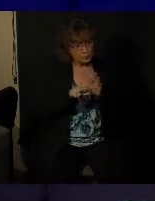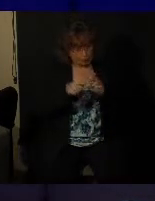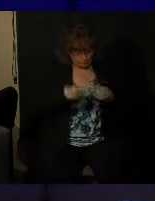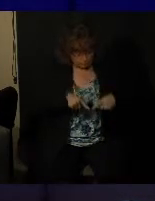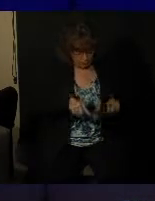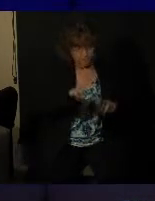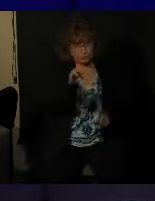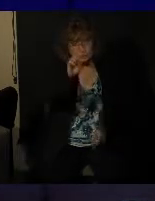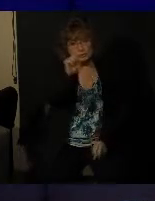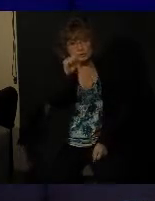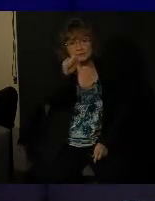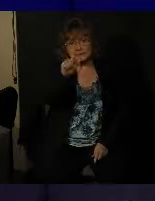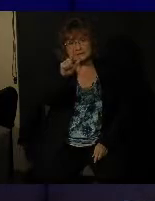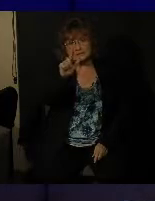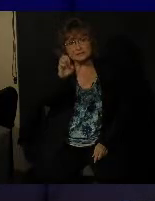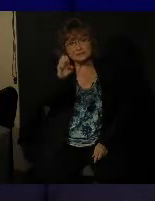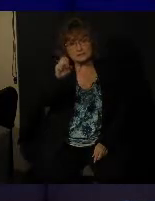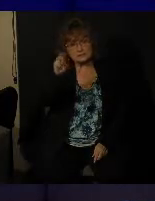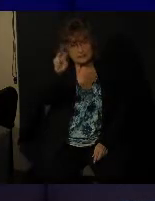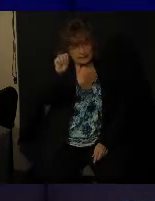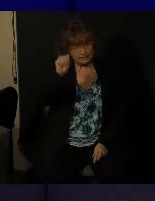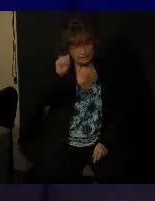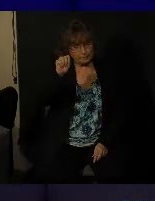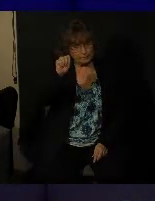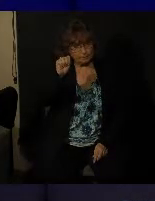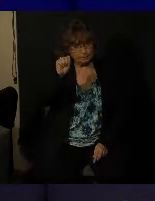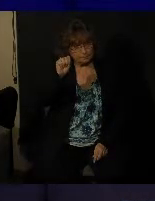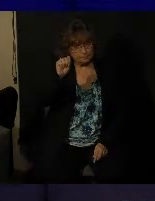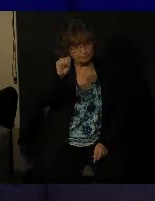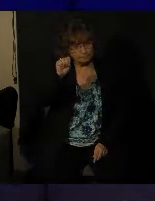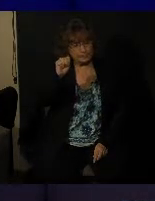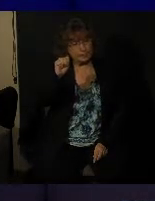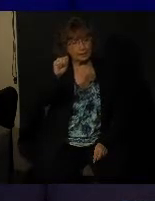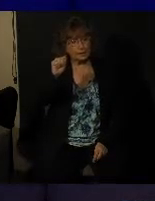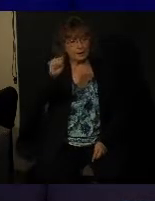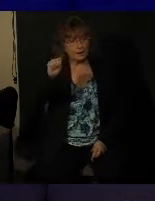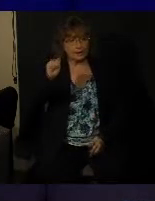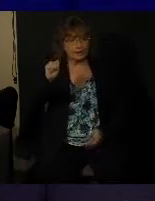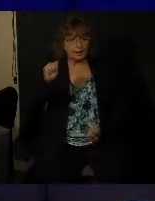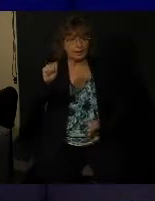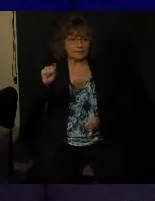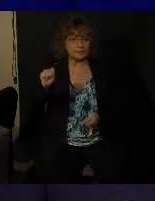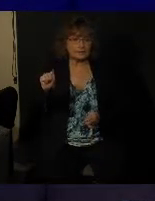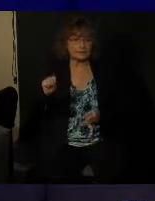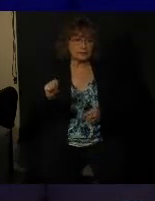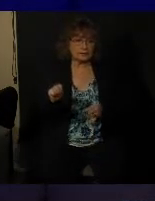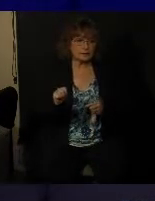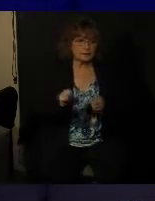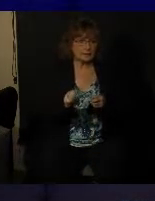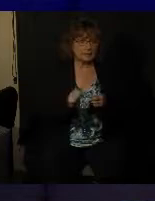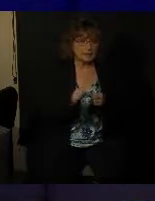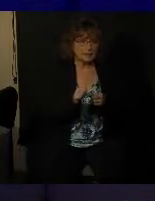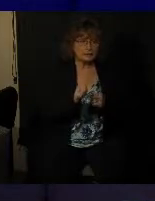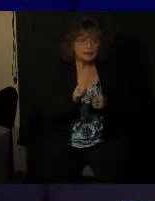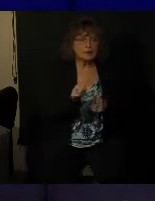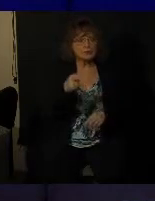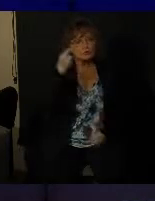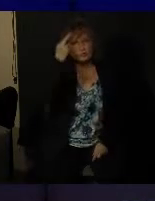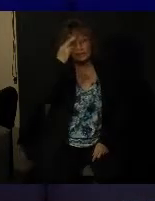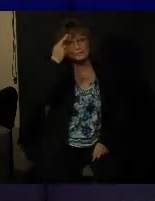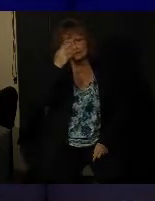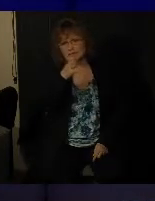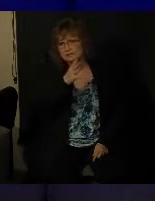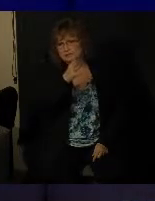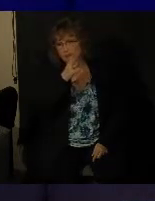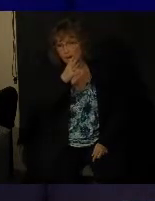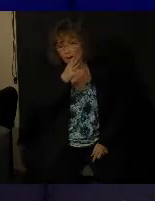and so that was really hard on my mom. Previous to that, her brother died, so that was a part of the reason she was indulging in a lot of alcohol. And so